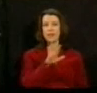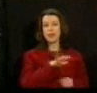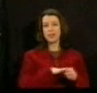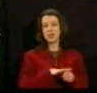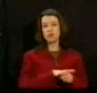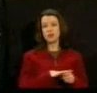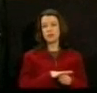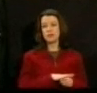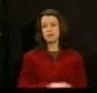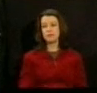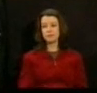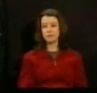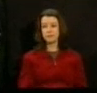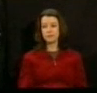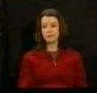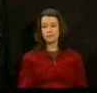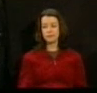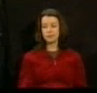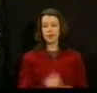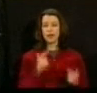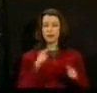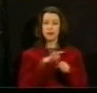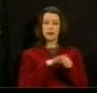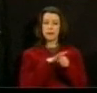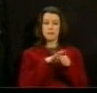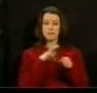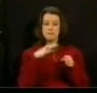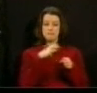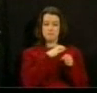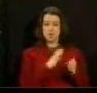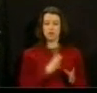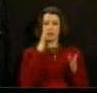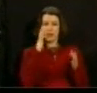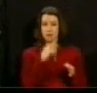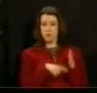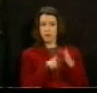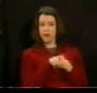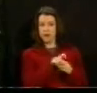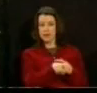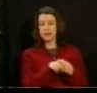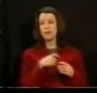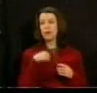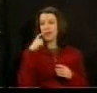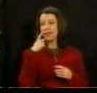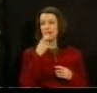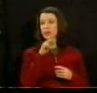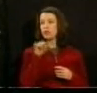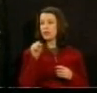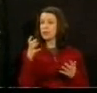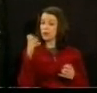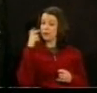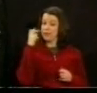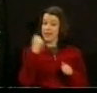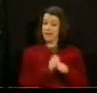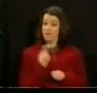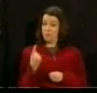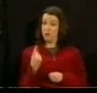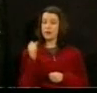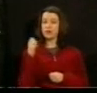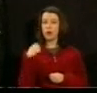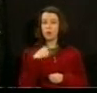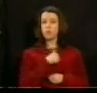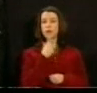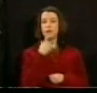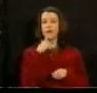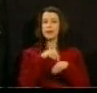be it. And let the commissioners decide on what they need. Well, I think Commissioner Grease wanted to see everybody, too, so we'll just say submit it to...